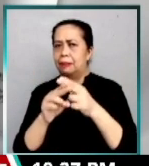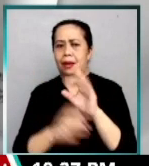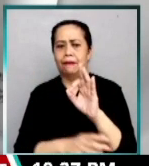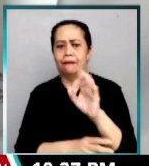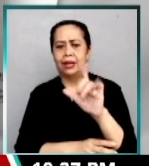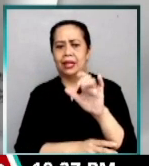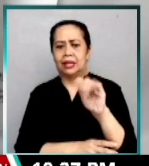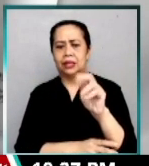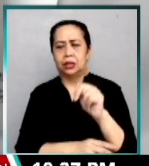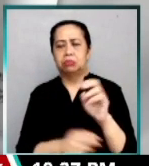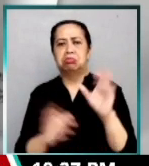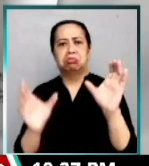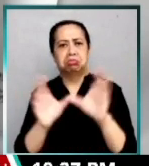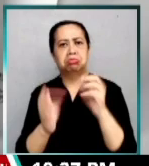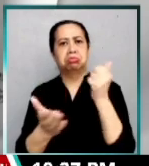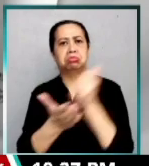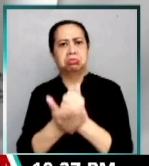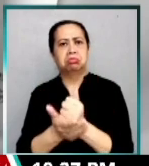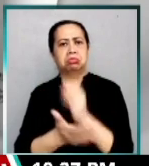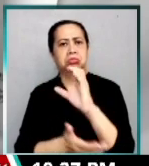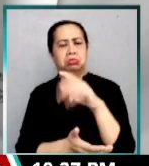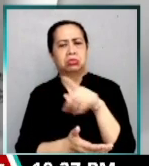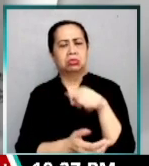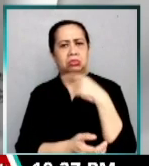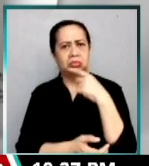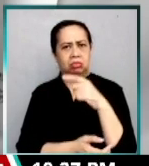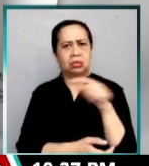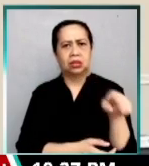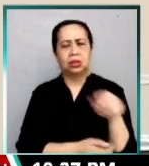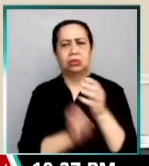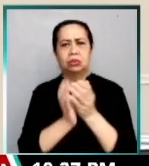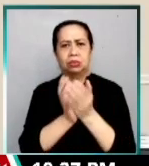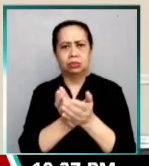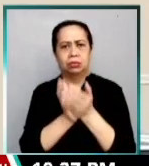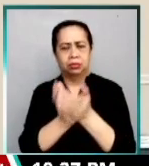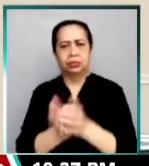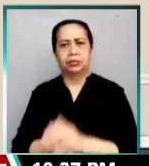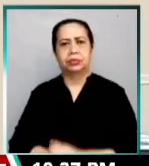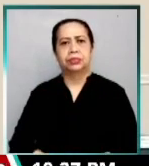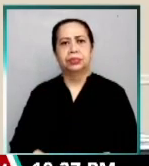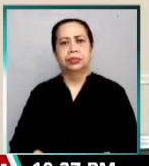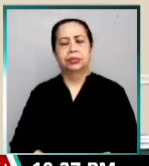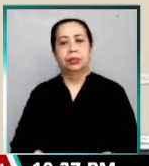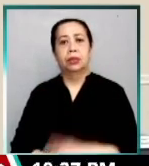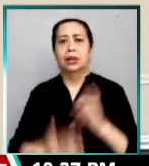na totoo ang CPC ng MT Princess Empress. He retired in